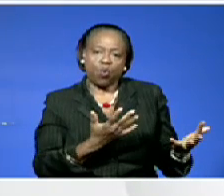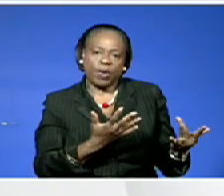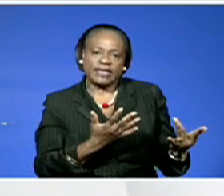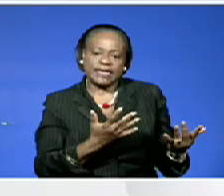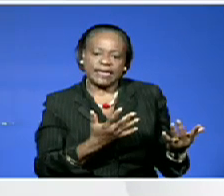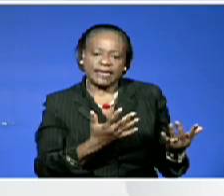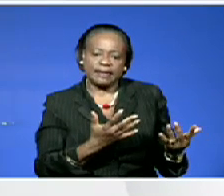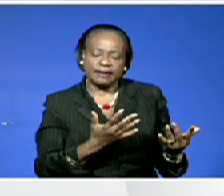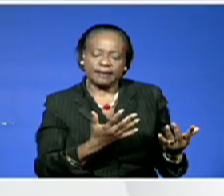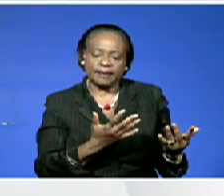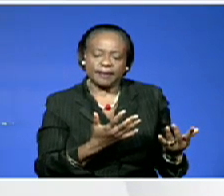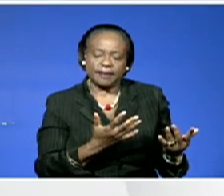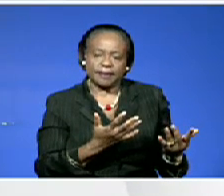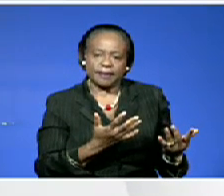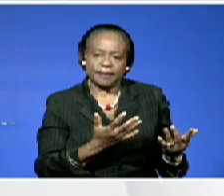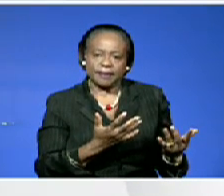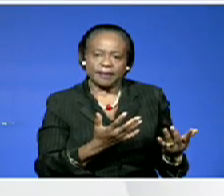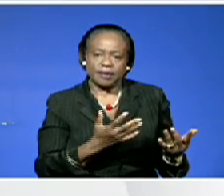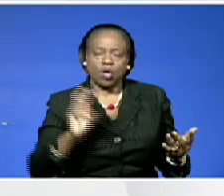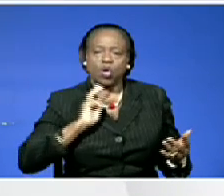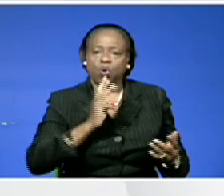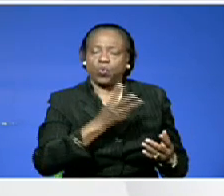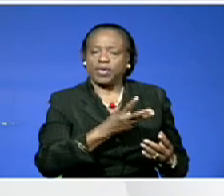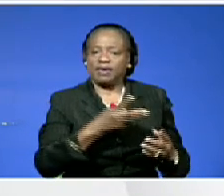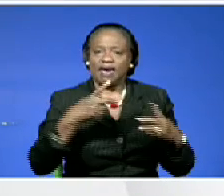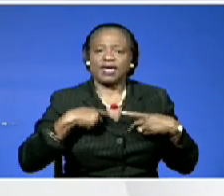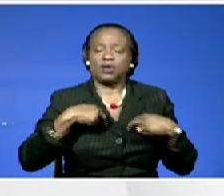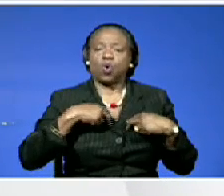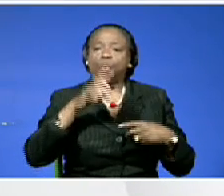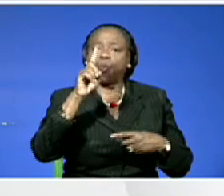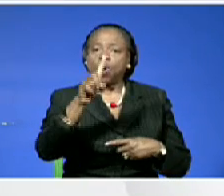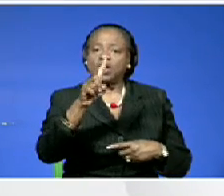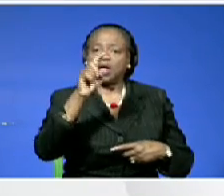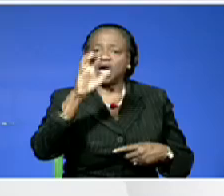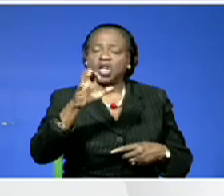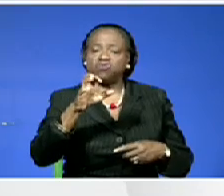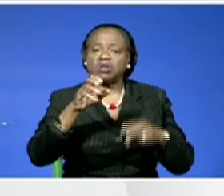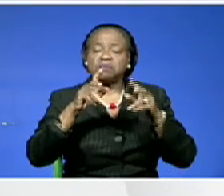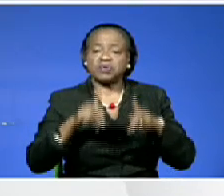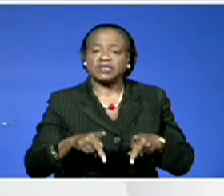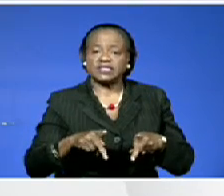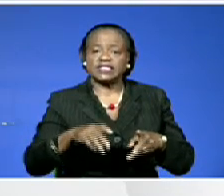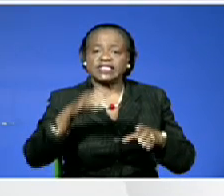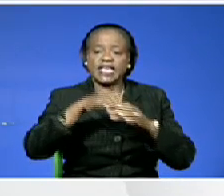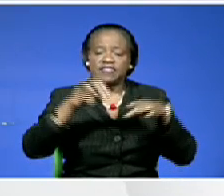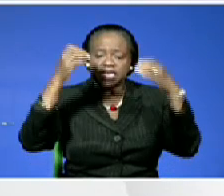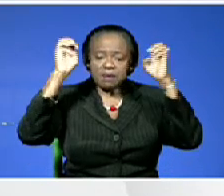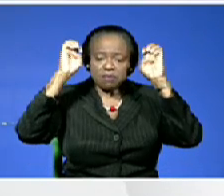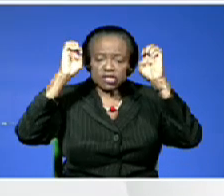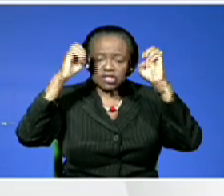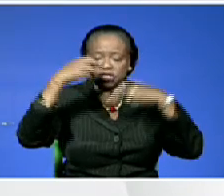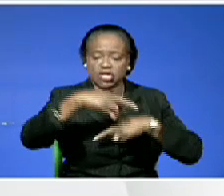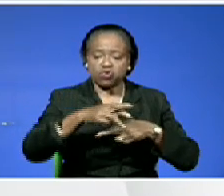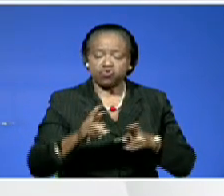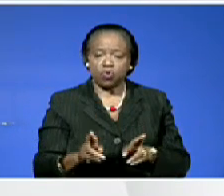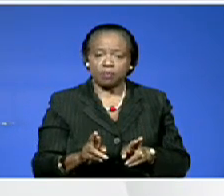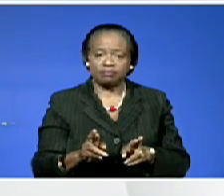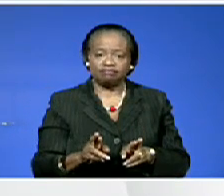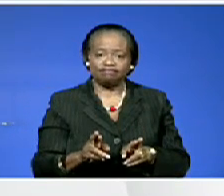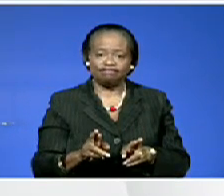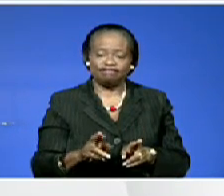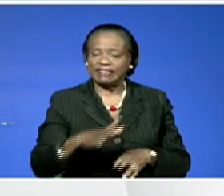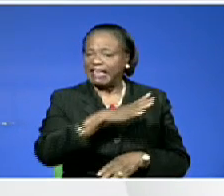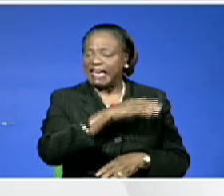admission. We had as many as 100 patients in our emergency room. And we literally